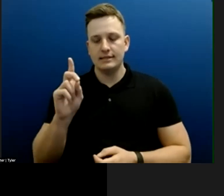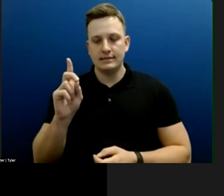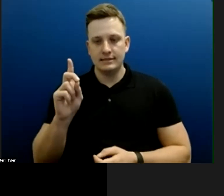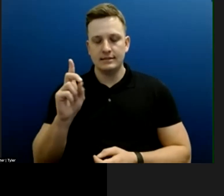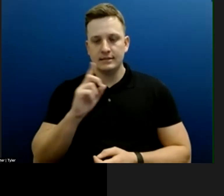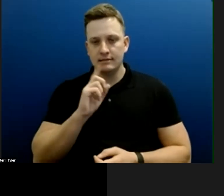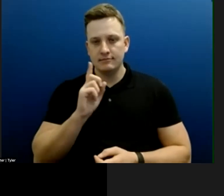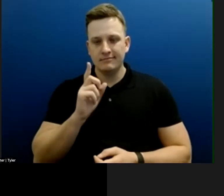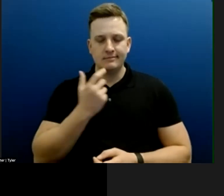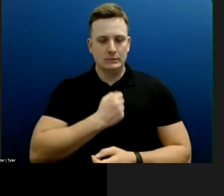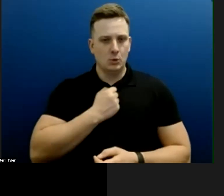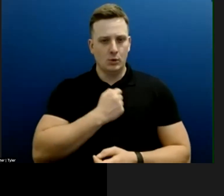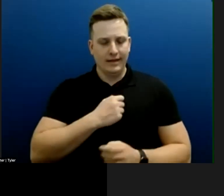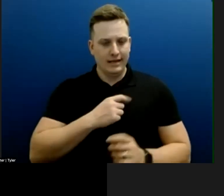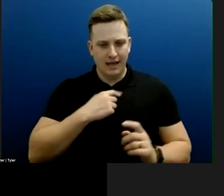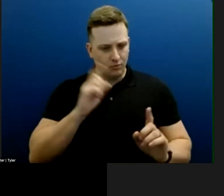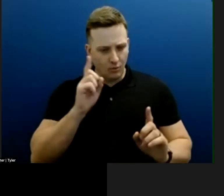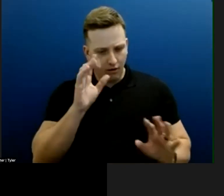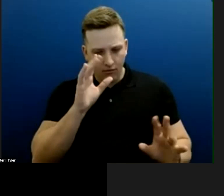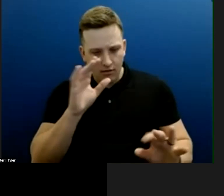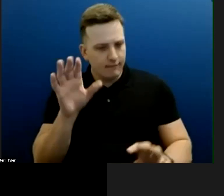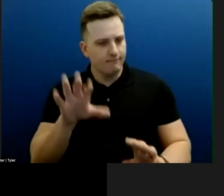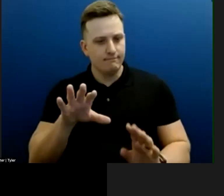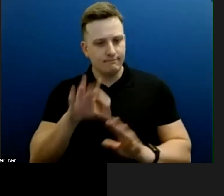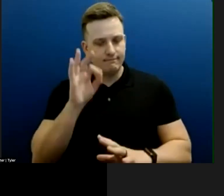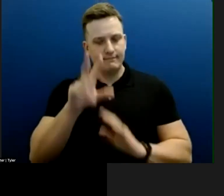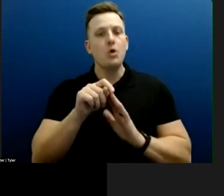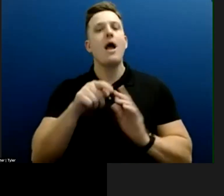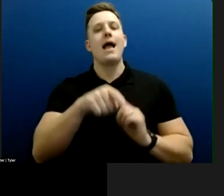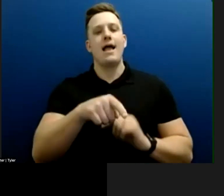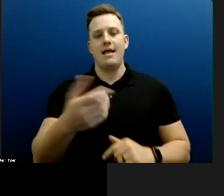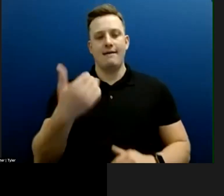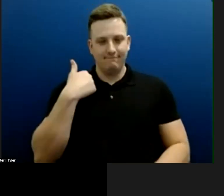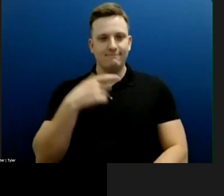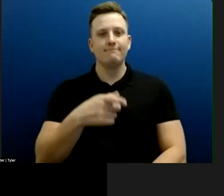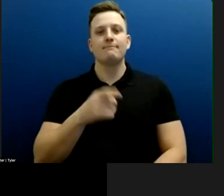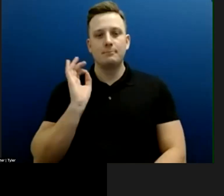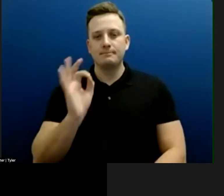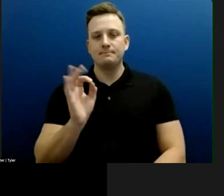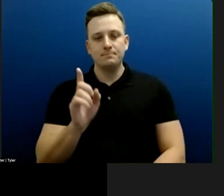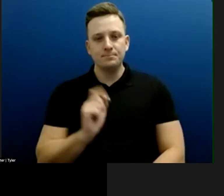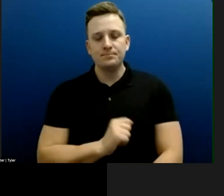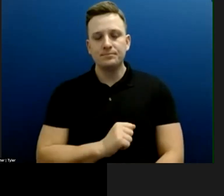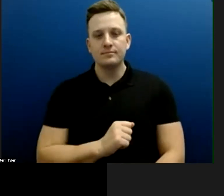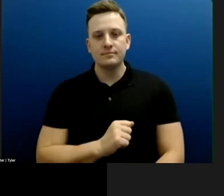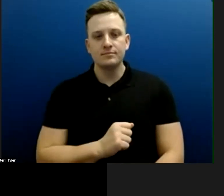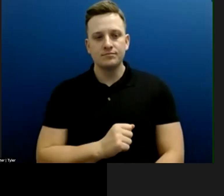sorry, they had disappeared off my screen, but they are now back. So here we go.